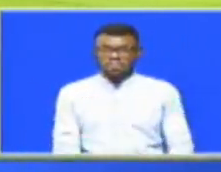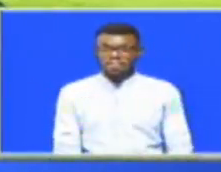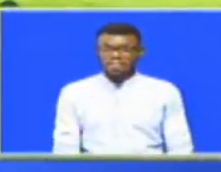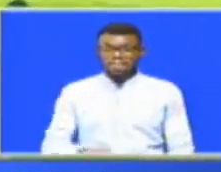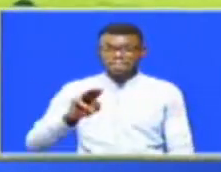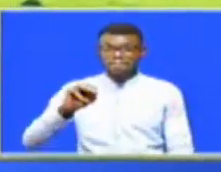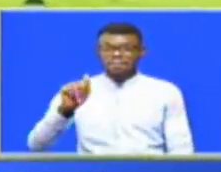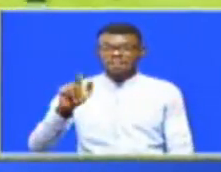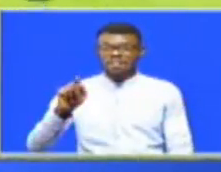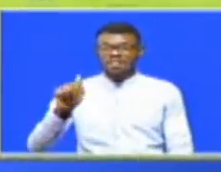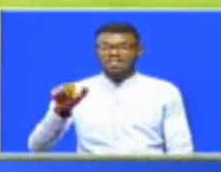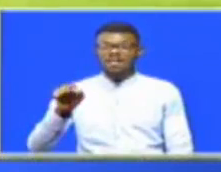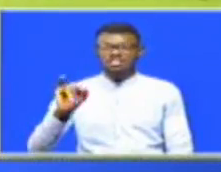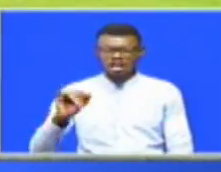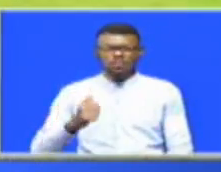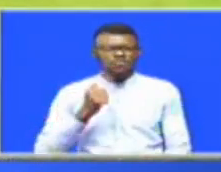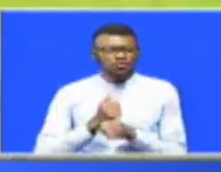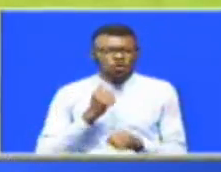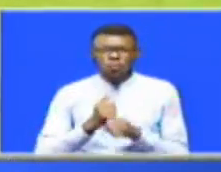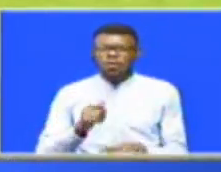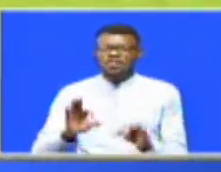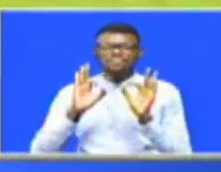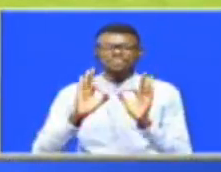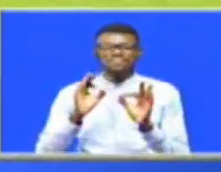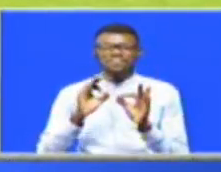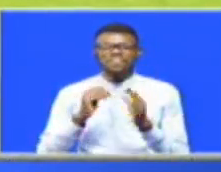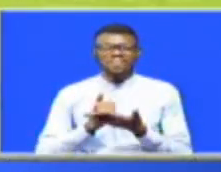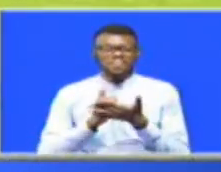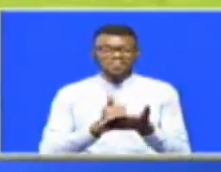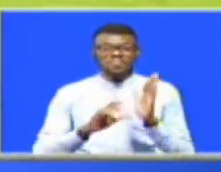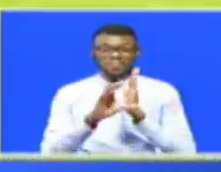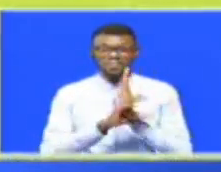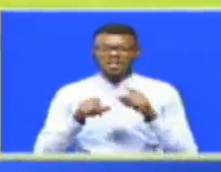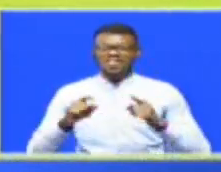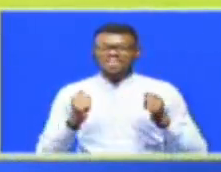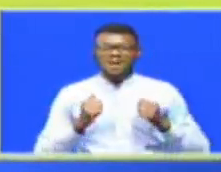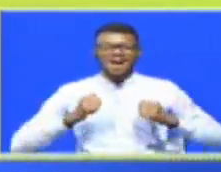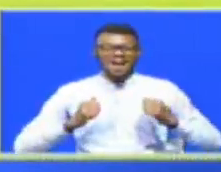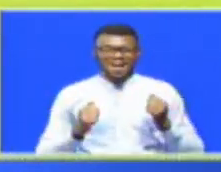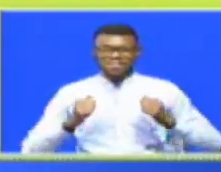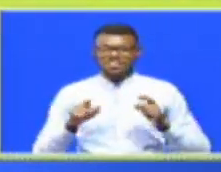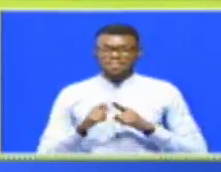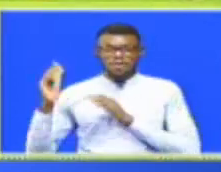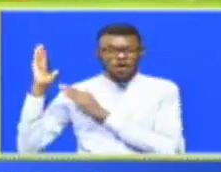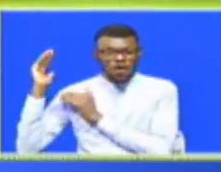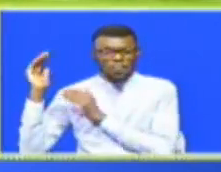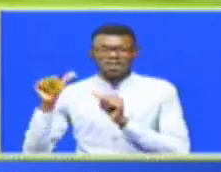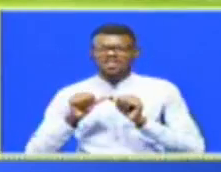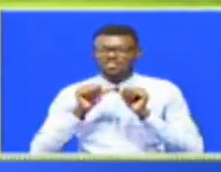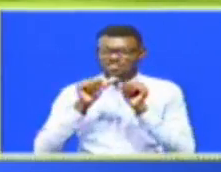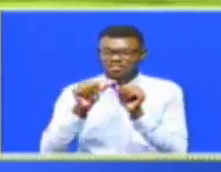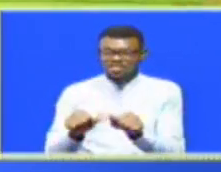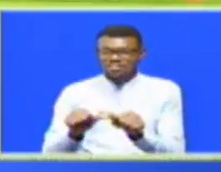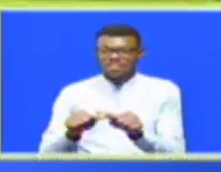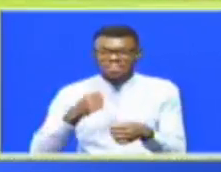Patrick Matasi has done his duty for the country and he is happy and determined to continue being a committed